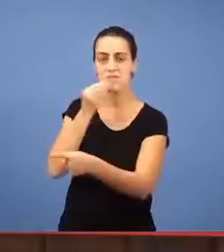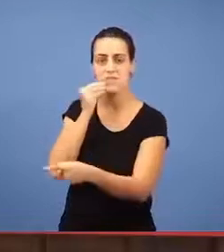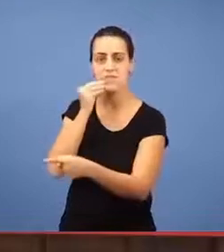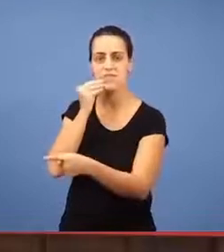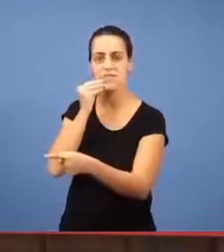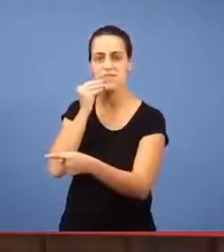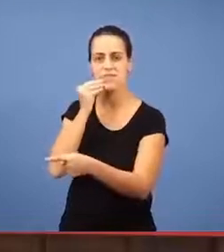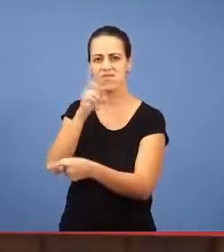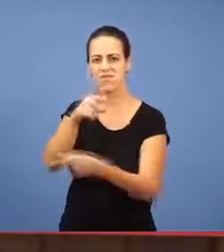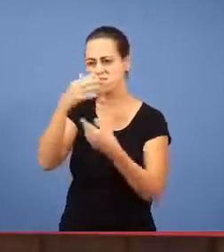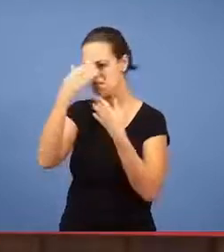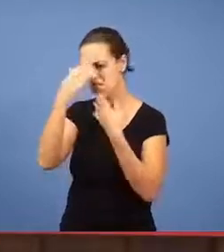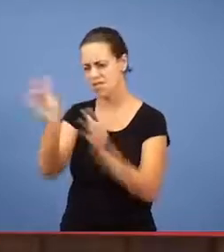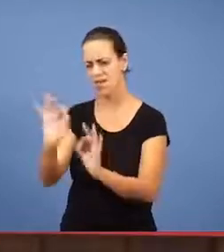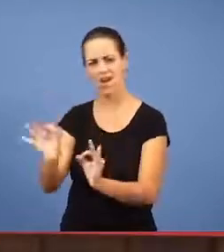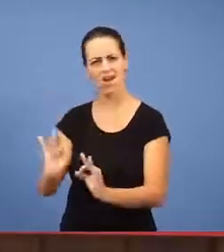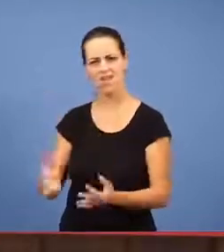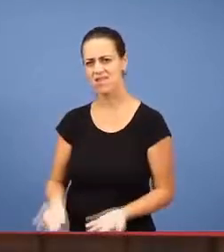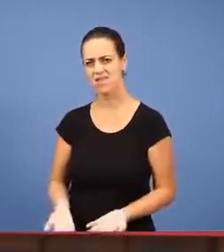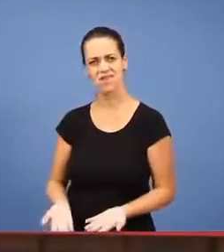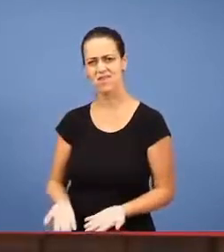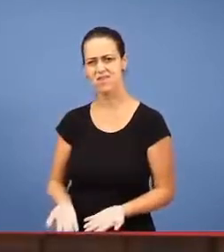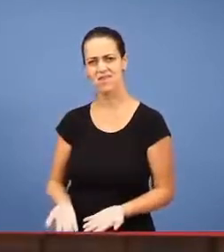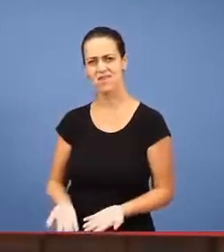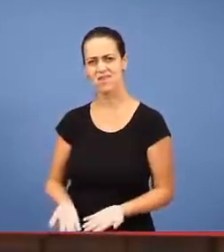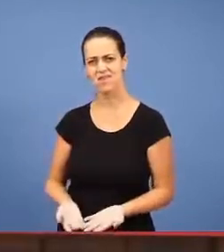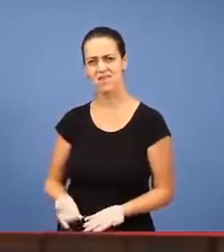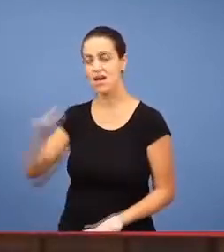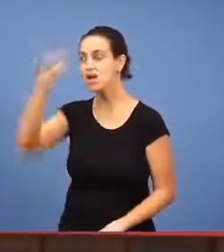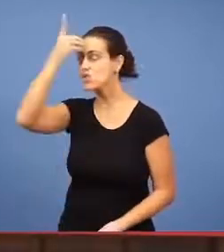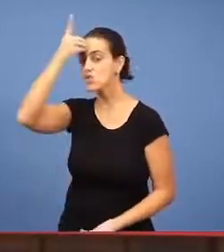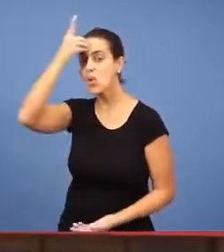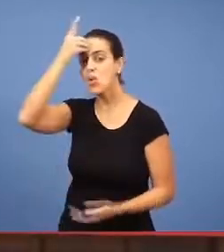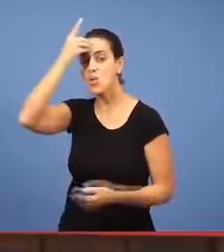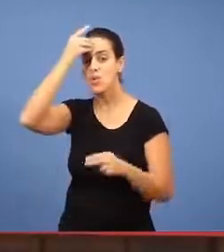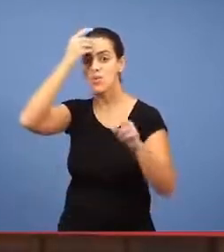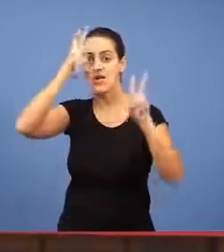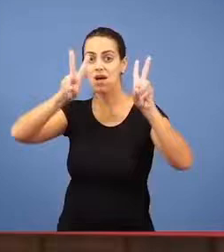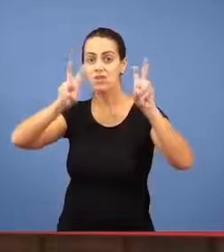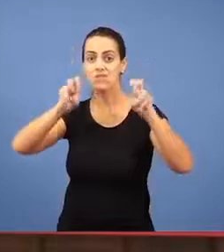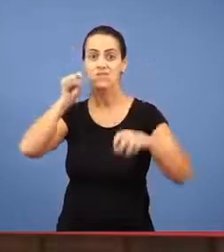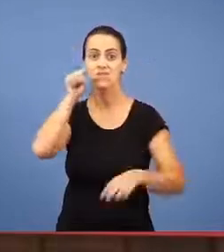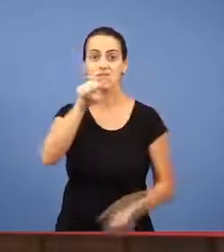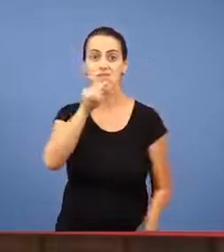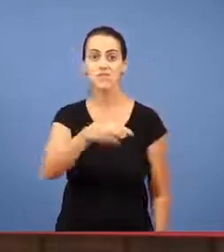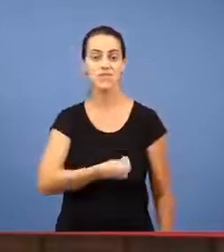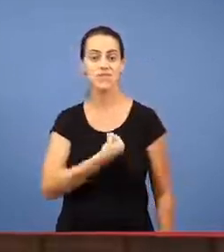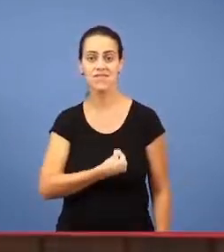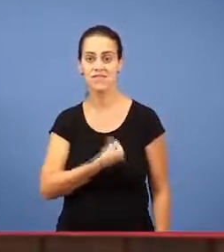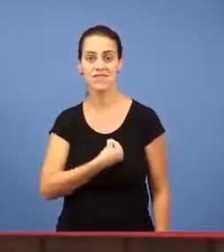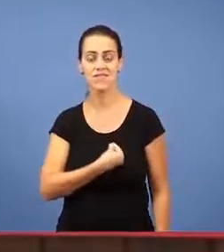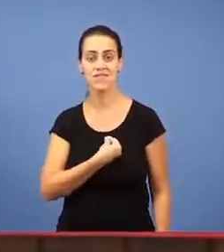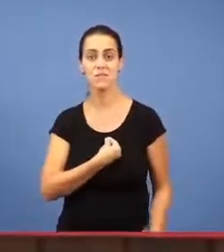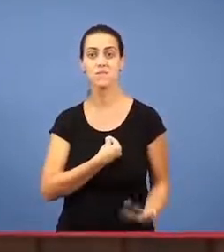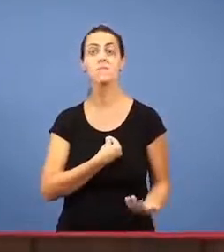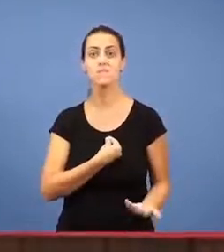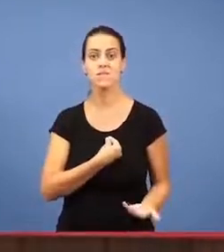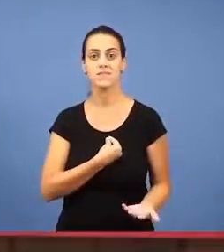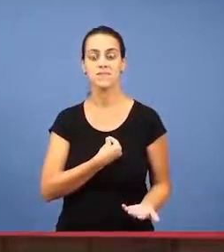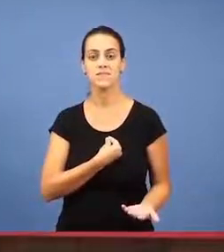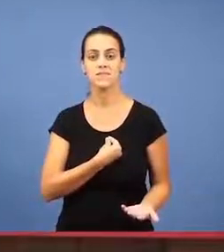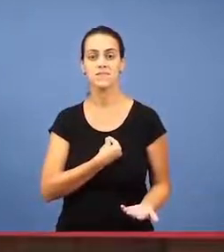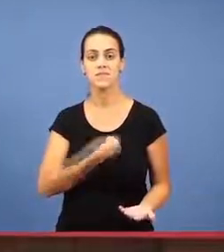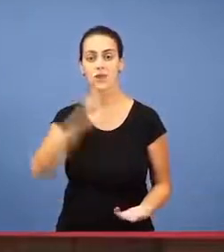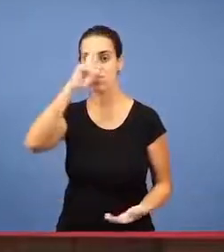C. You don't give any worth. A spiritual gift on your behalf, the Lord has shown that you are going